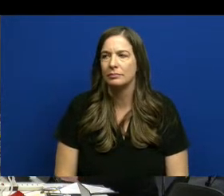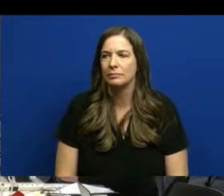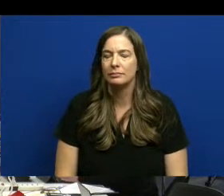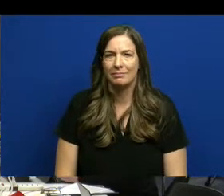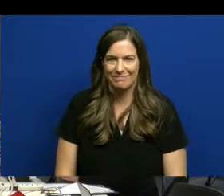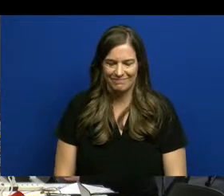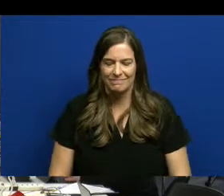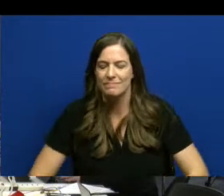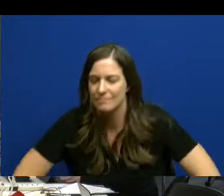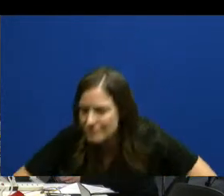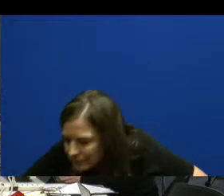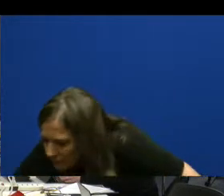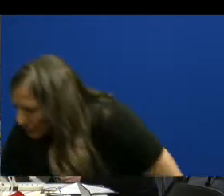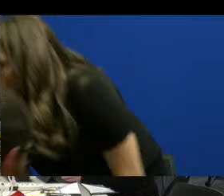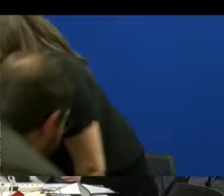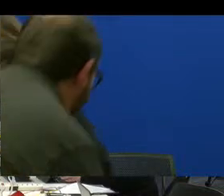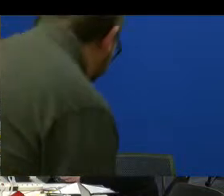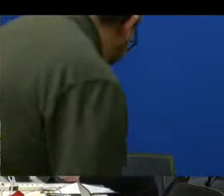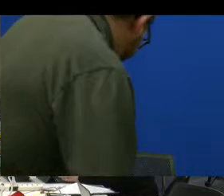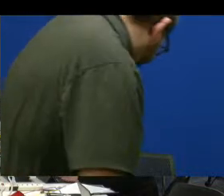Thank you so much, Kyla.